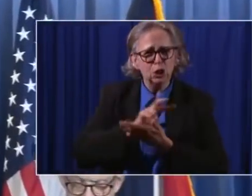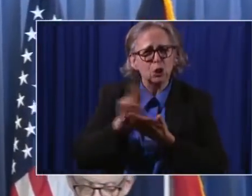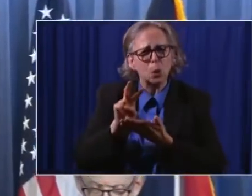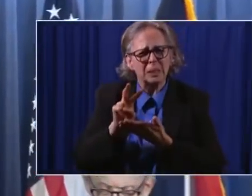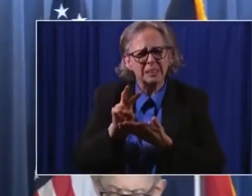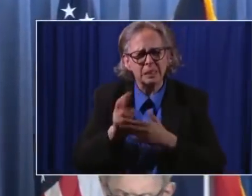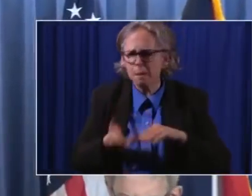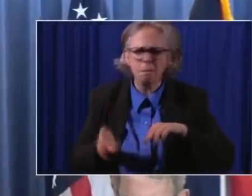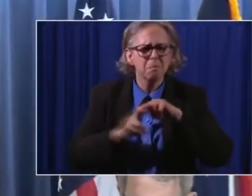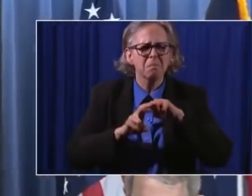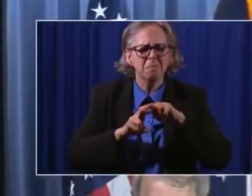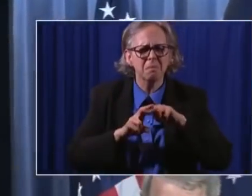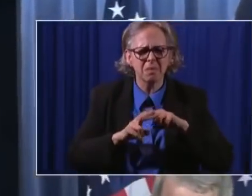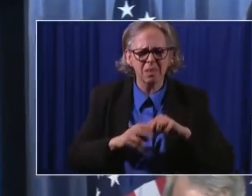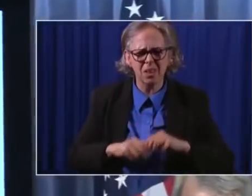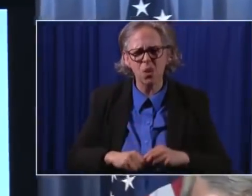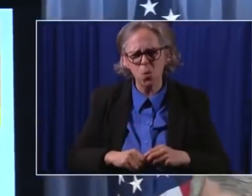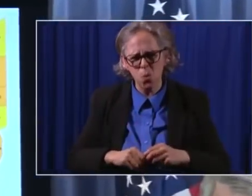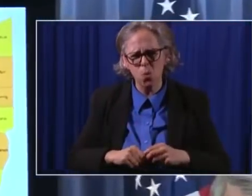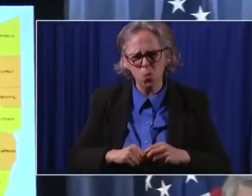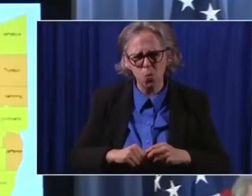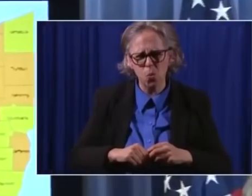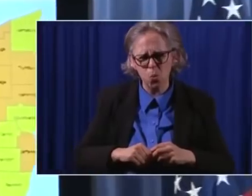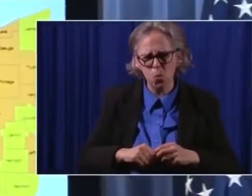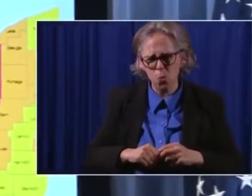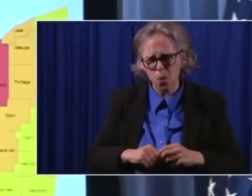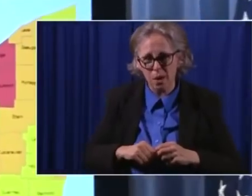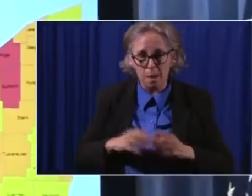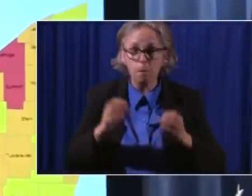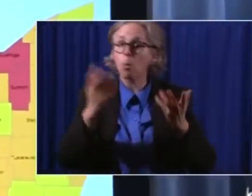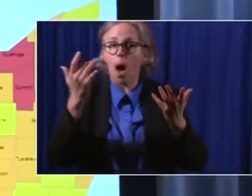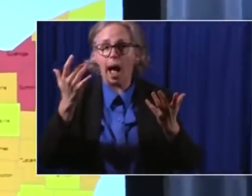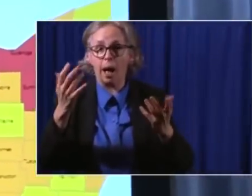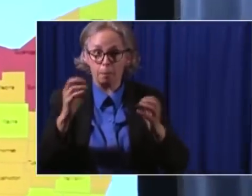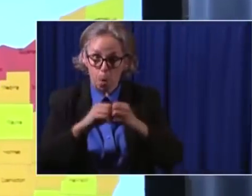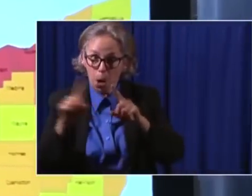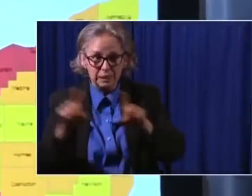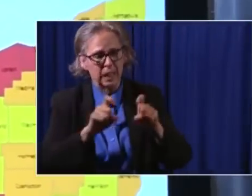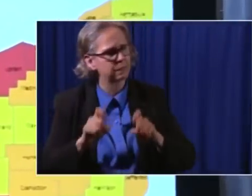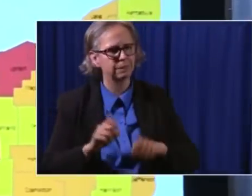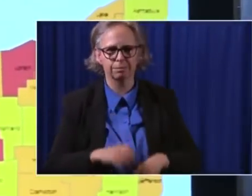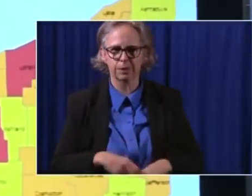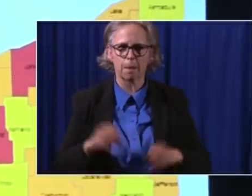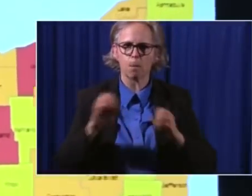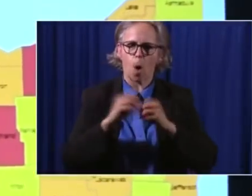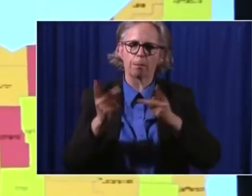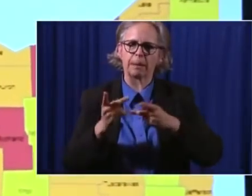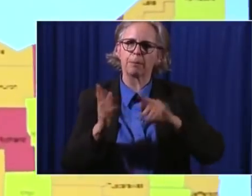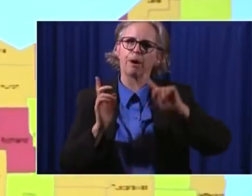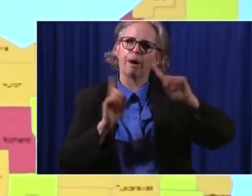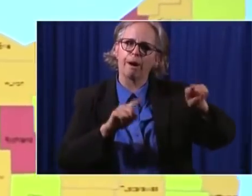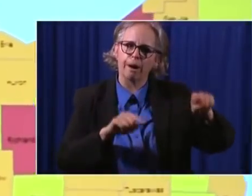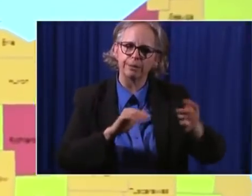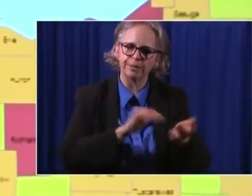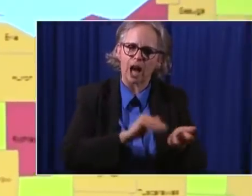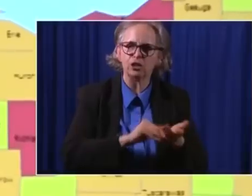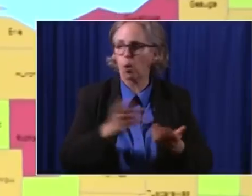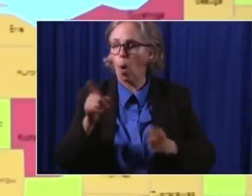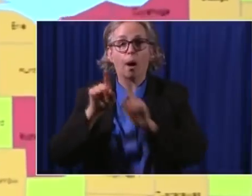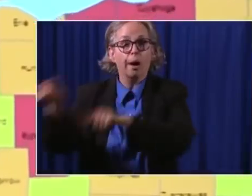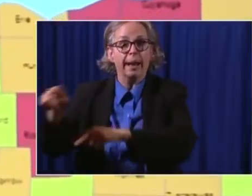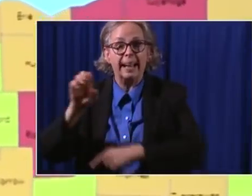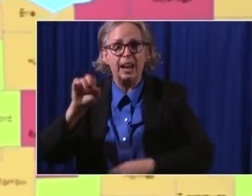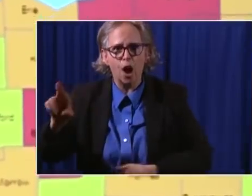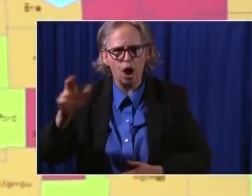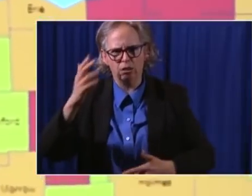from increased testing, as more and more Allen County residents are seeking care from their doctors and from the ER for COVID-19